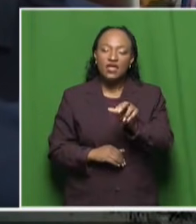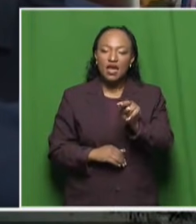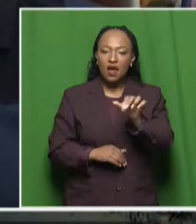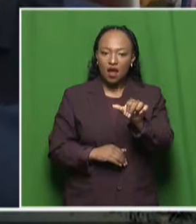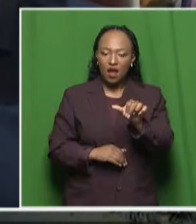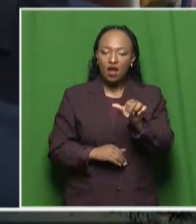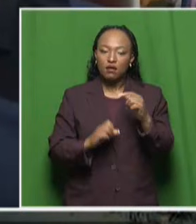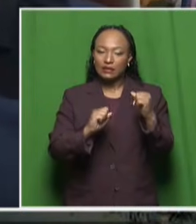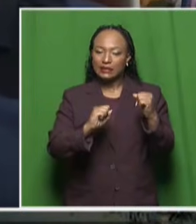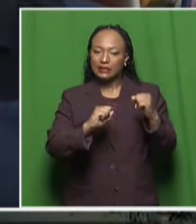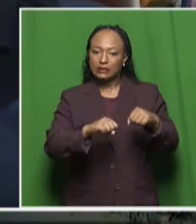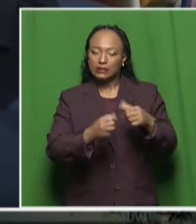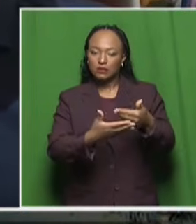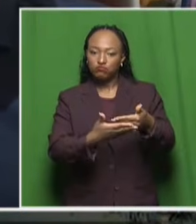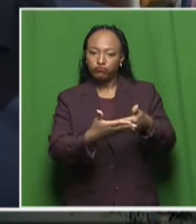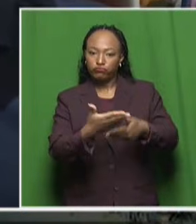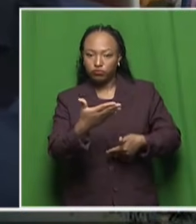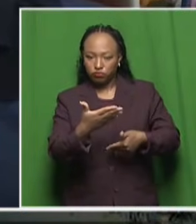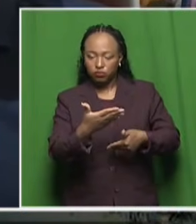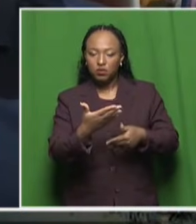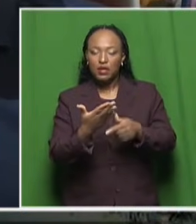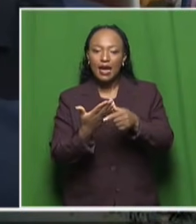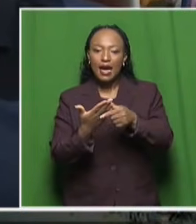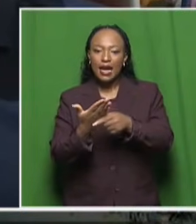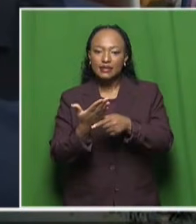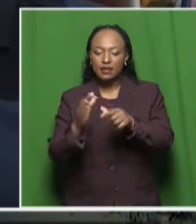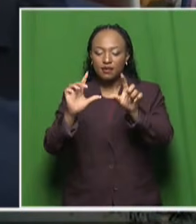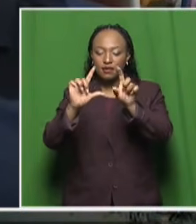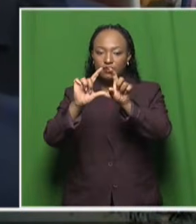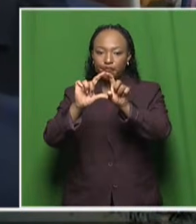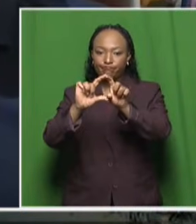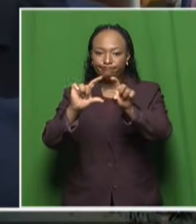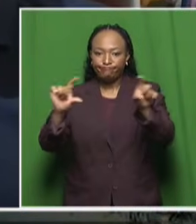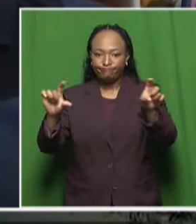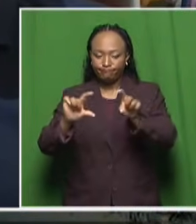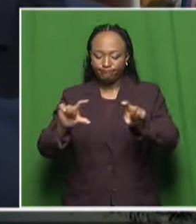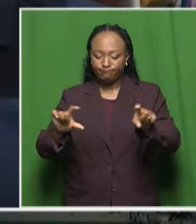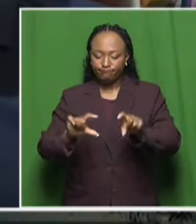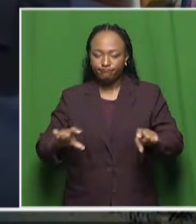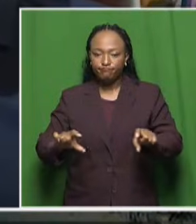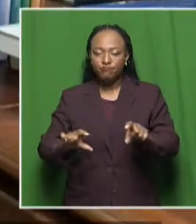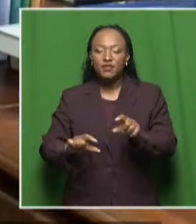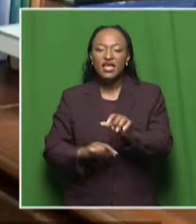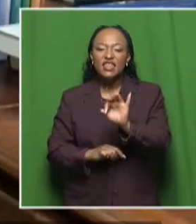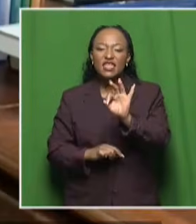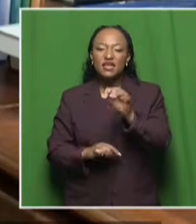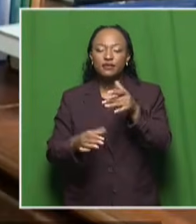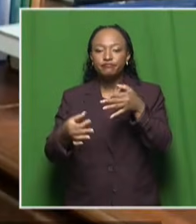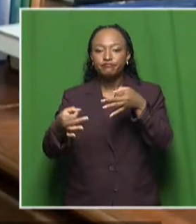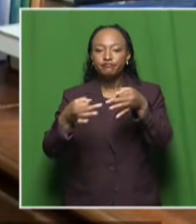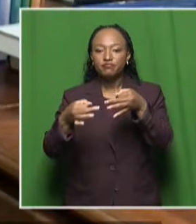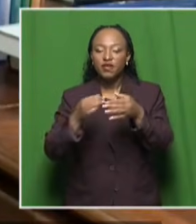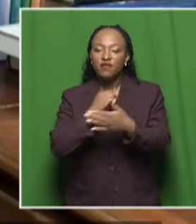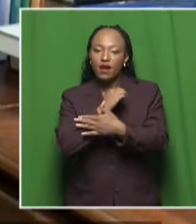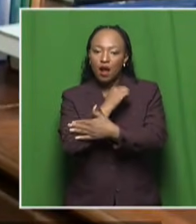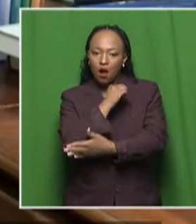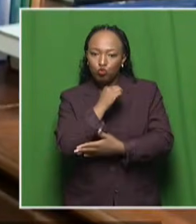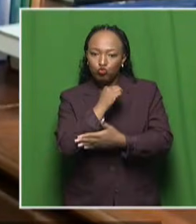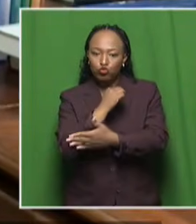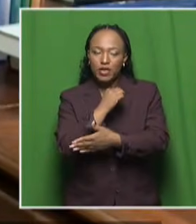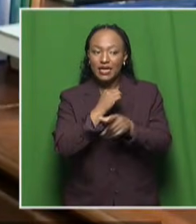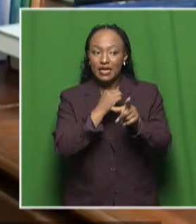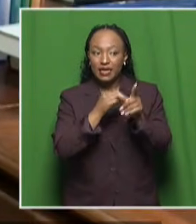diplomatic function. And in Article 3, it defines about 5 diplomatic functions. And if you look at